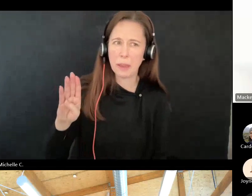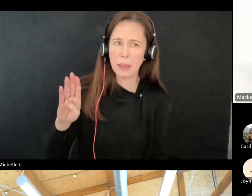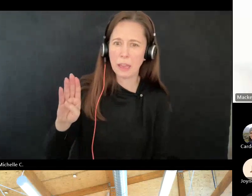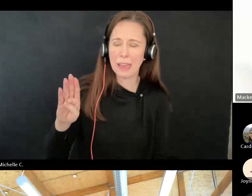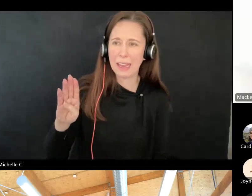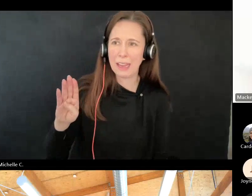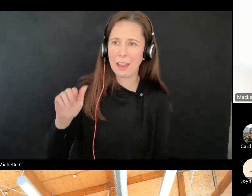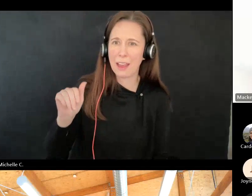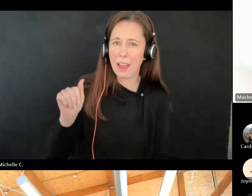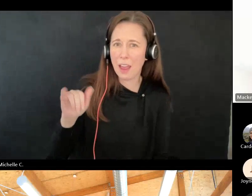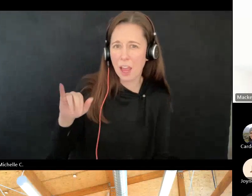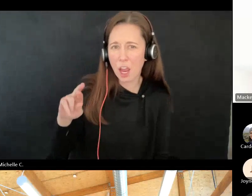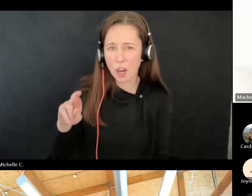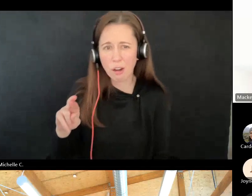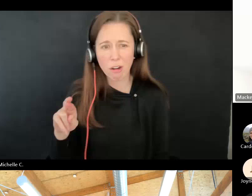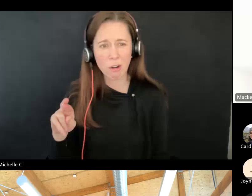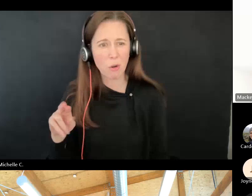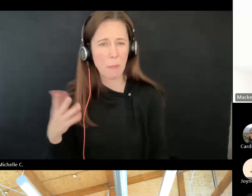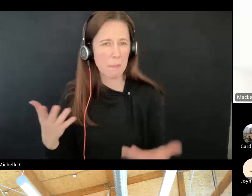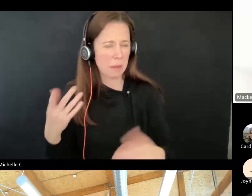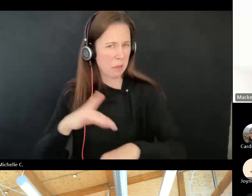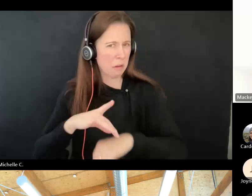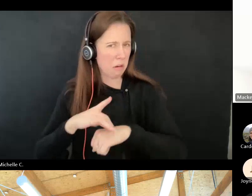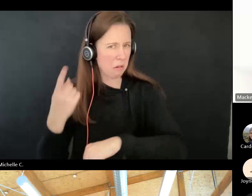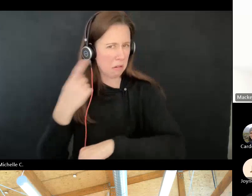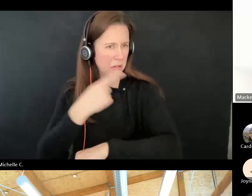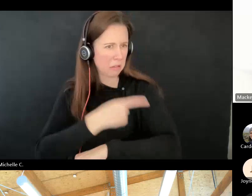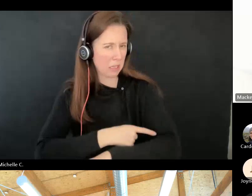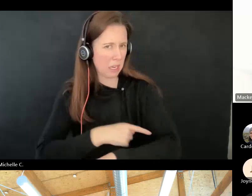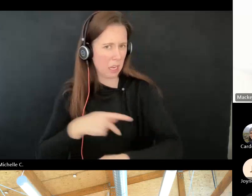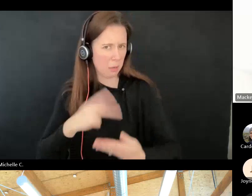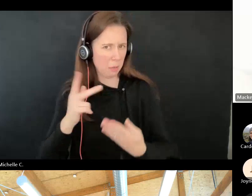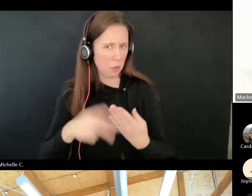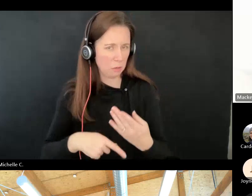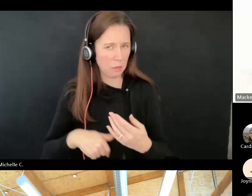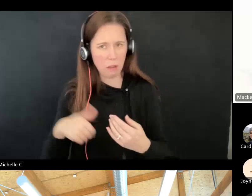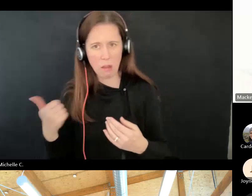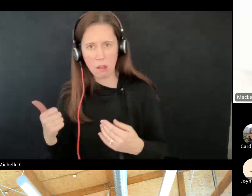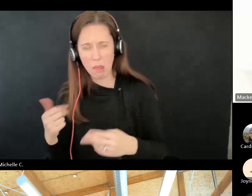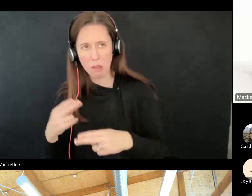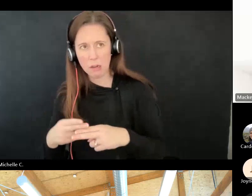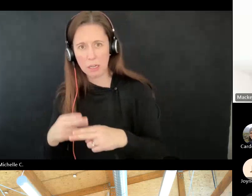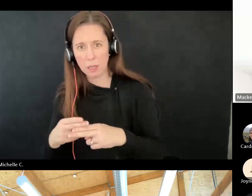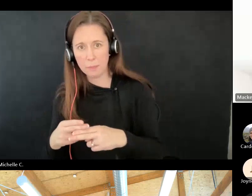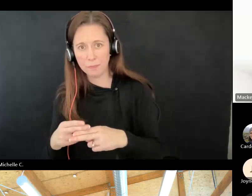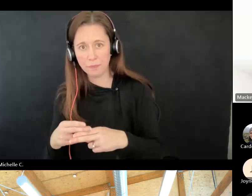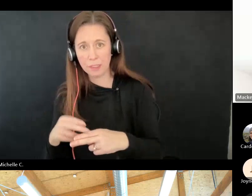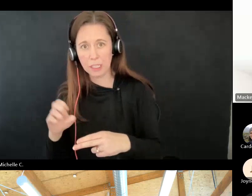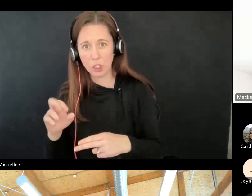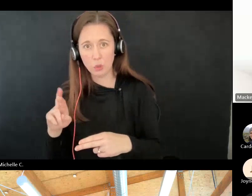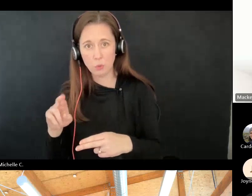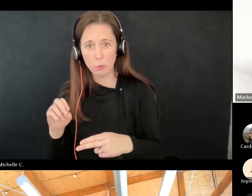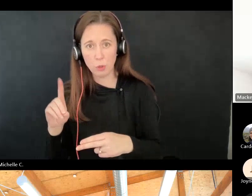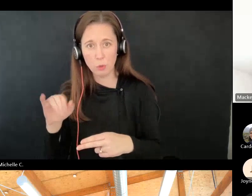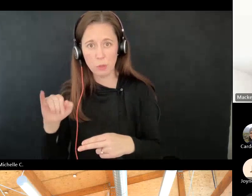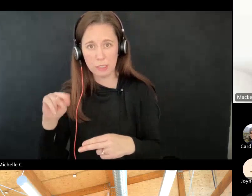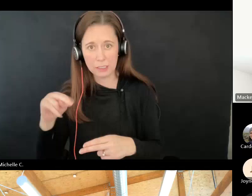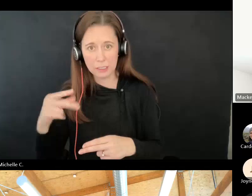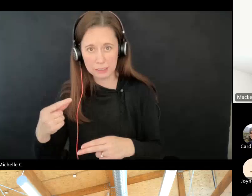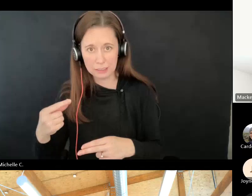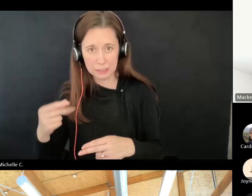the special Earth Day program. There's also something called Eroding History that you may